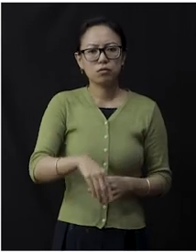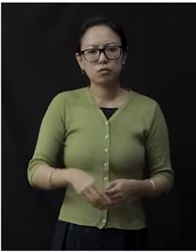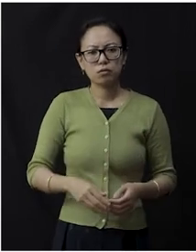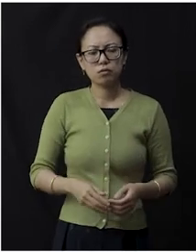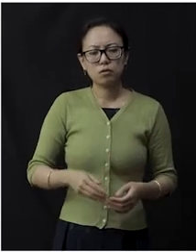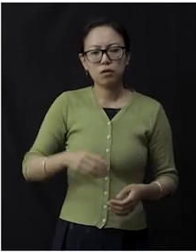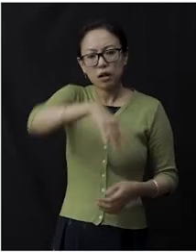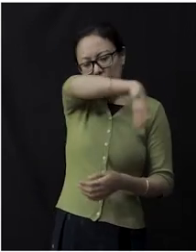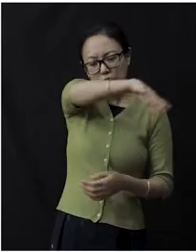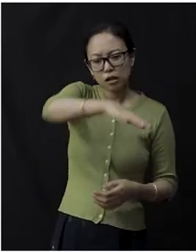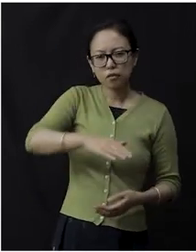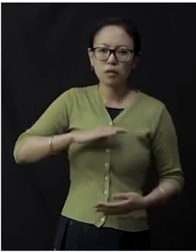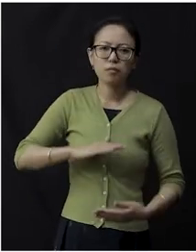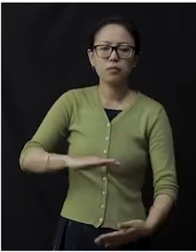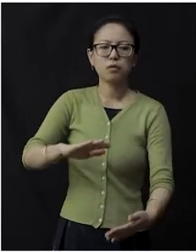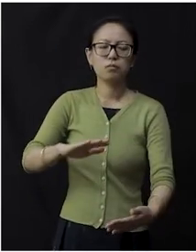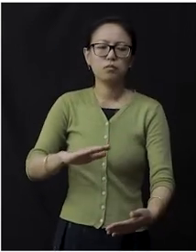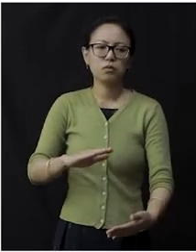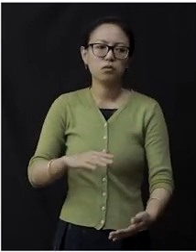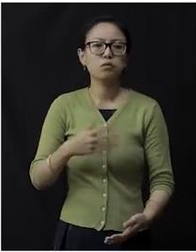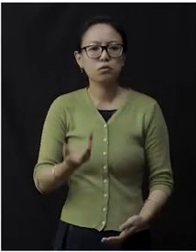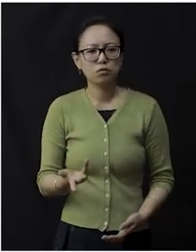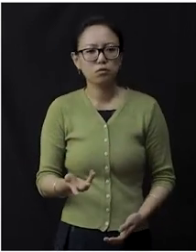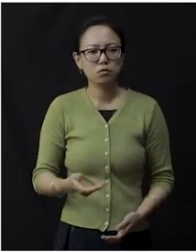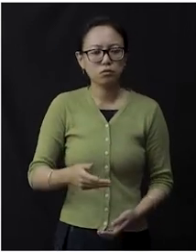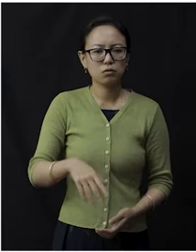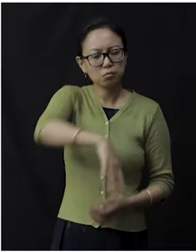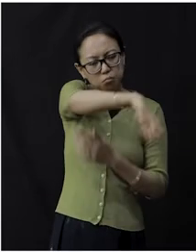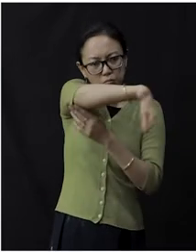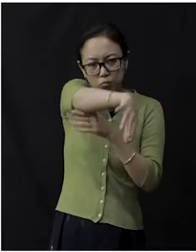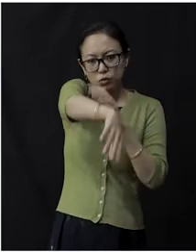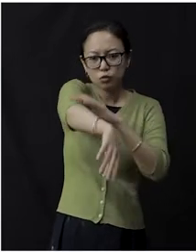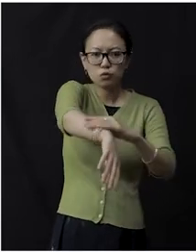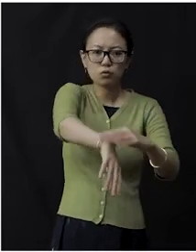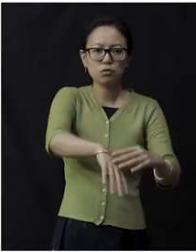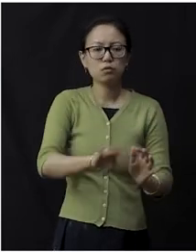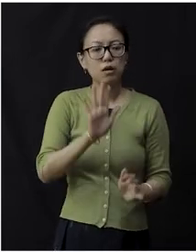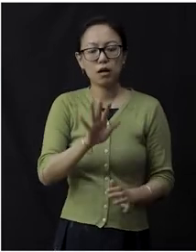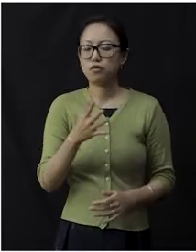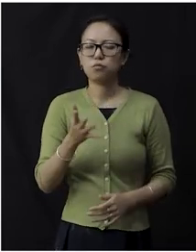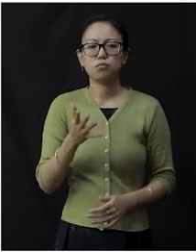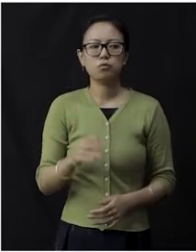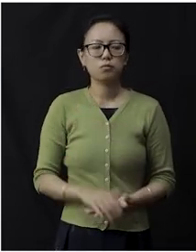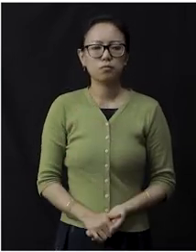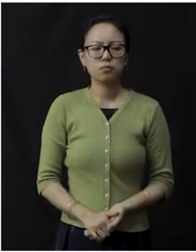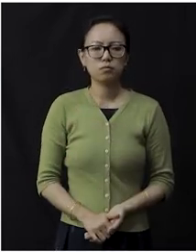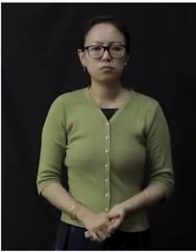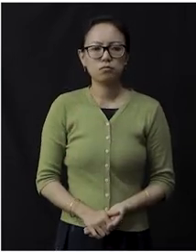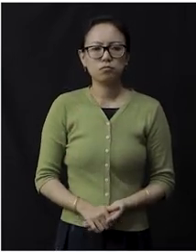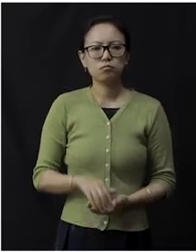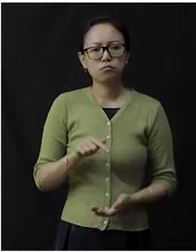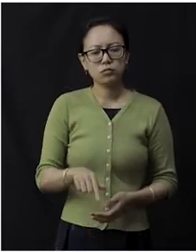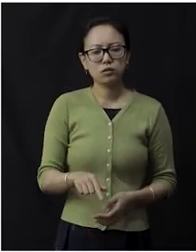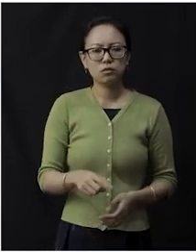spot of nose that you can see, although it looks sweet and cute even without the trunk. So let's see what is